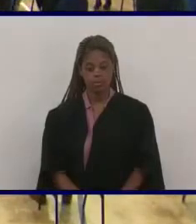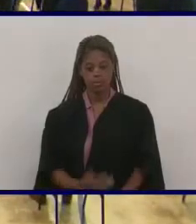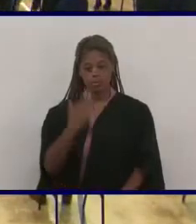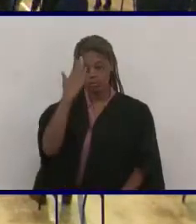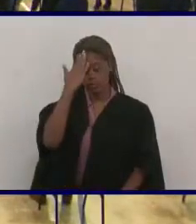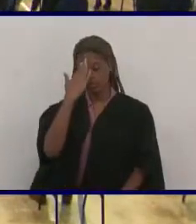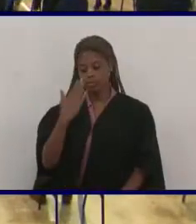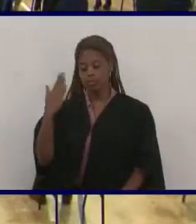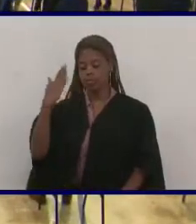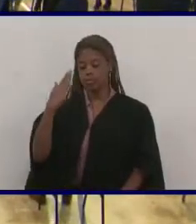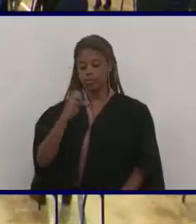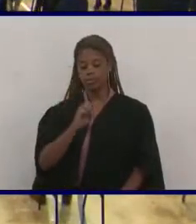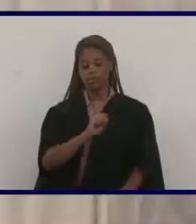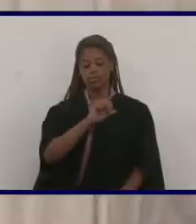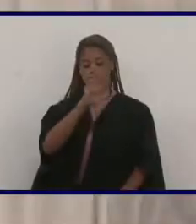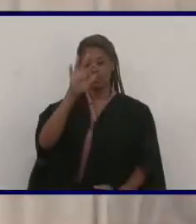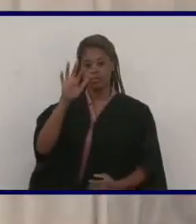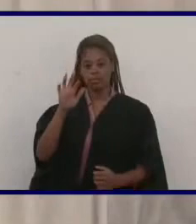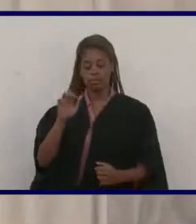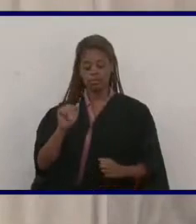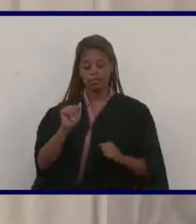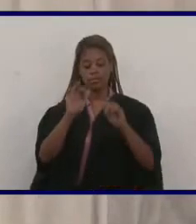Nkosi sikeleli